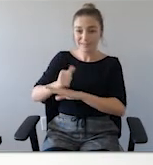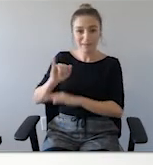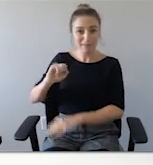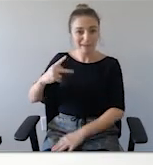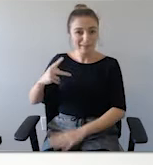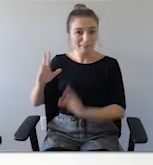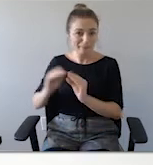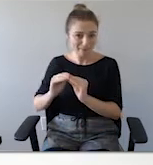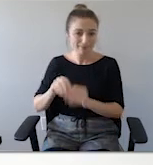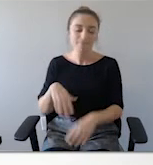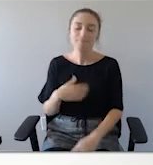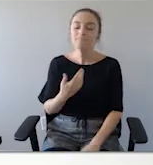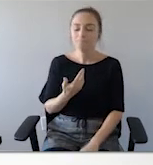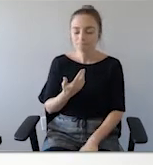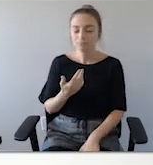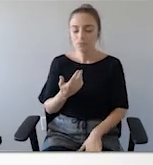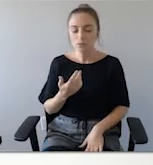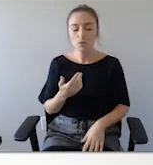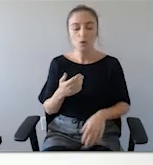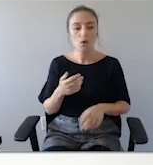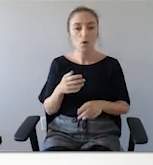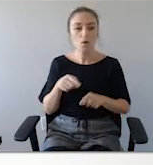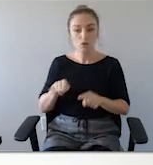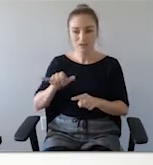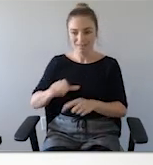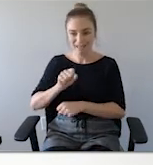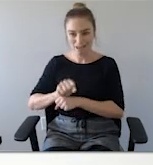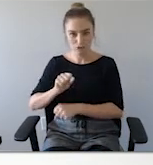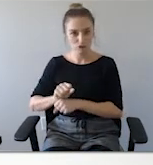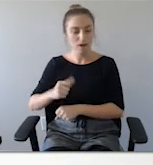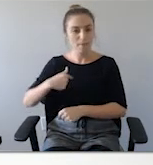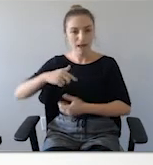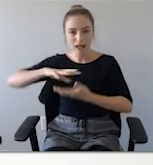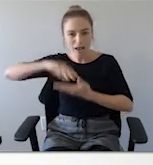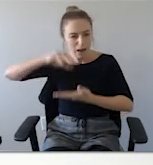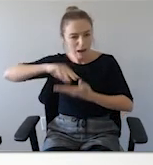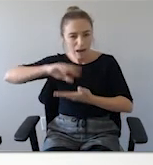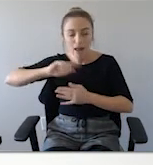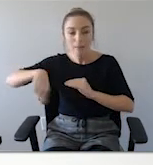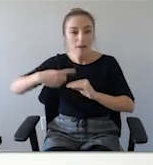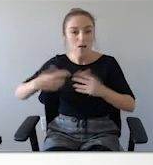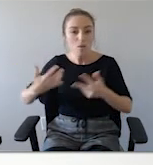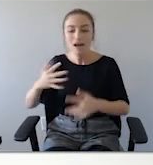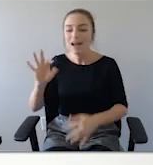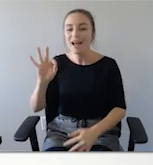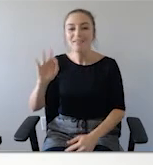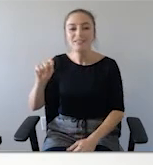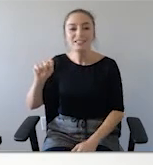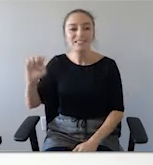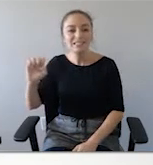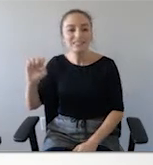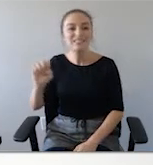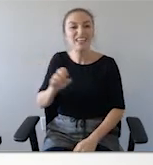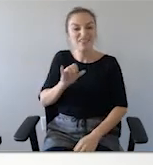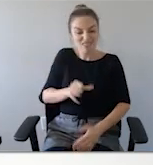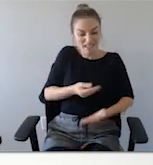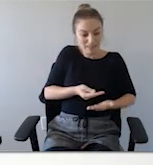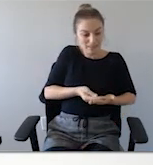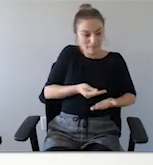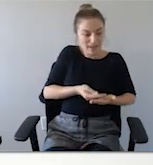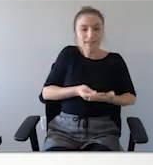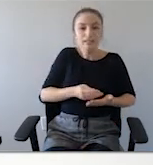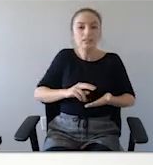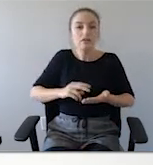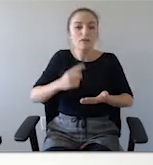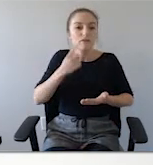So in that position, I got to know all about FTE, which is the funding mechanism that if your kid is in